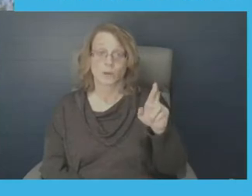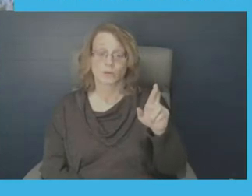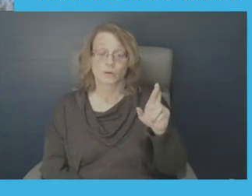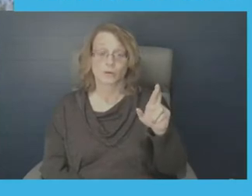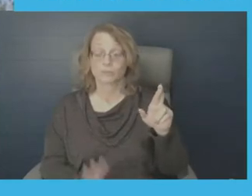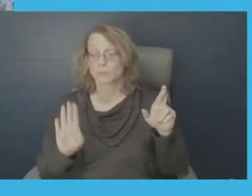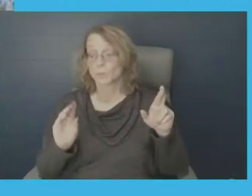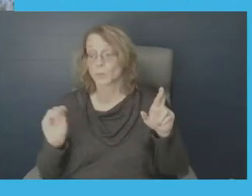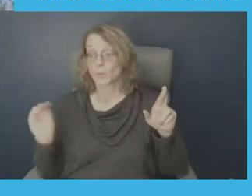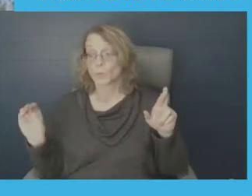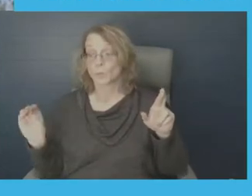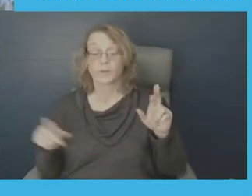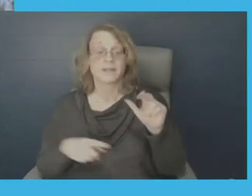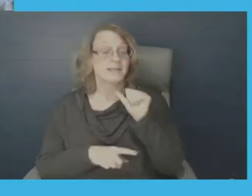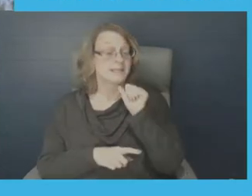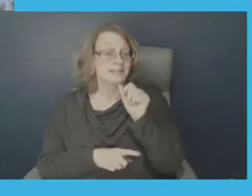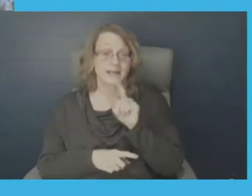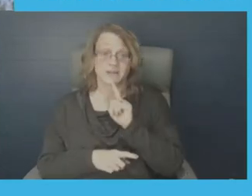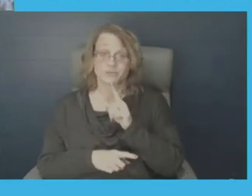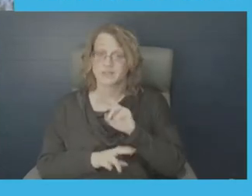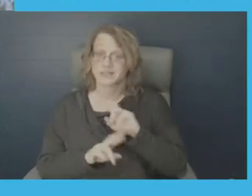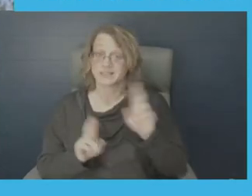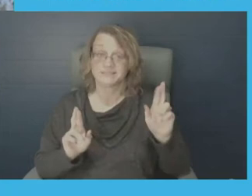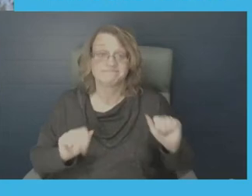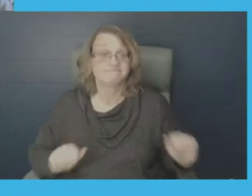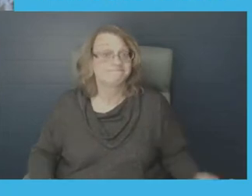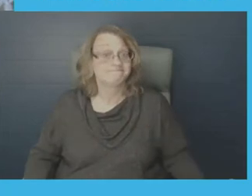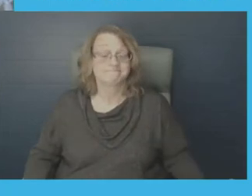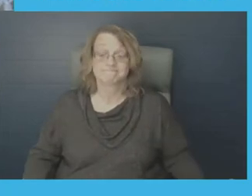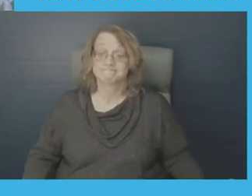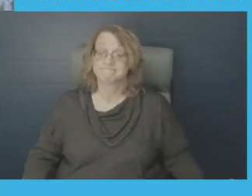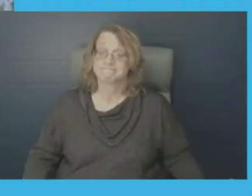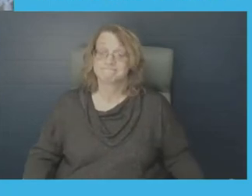Herschel Walker is not ready.